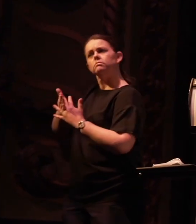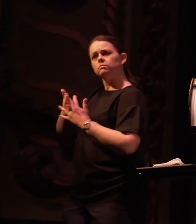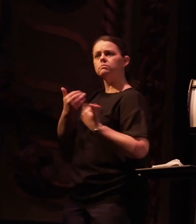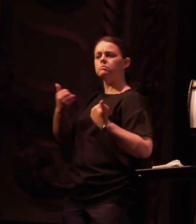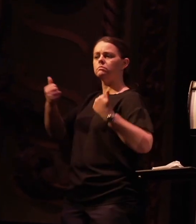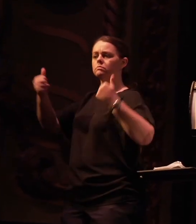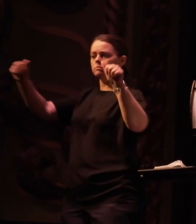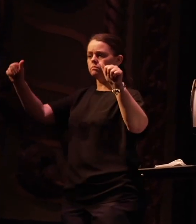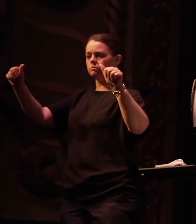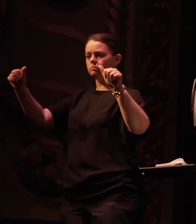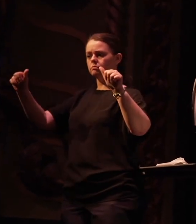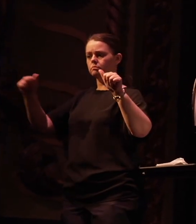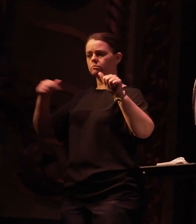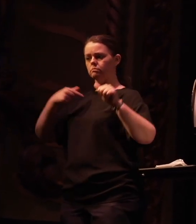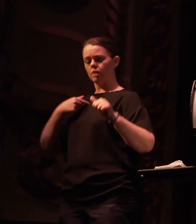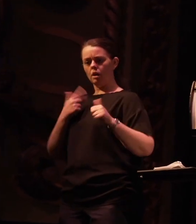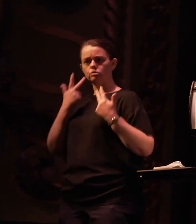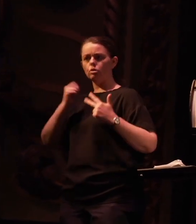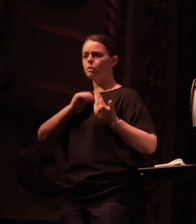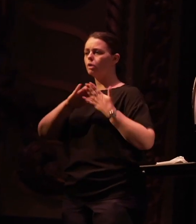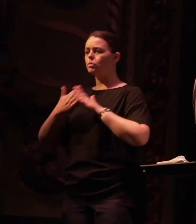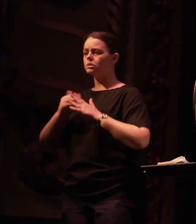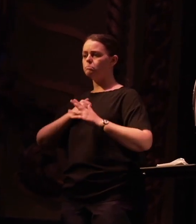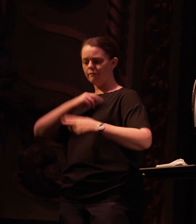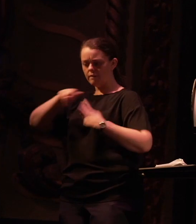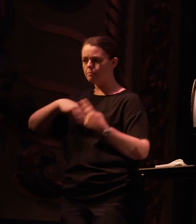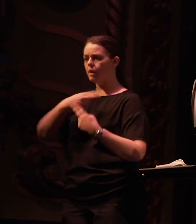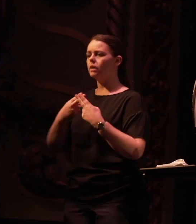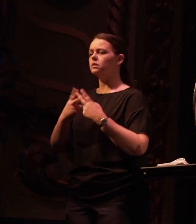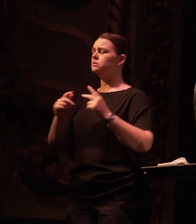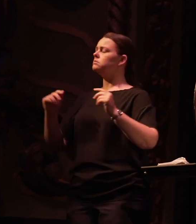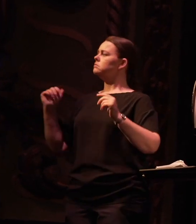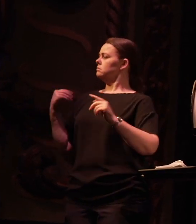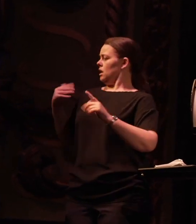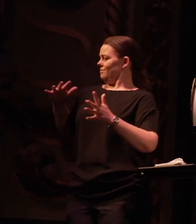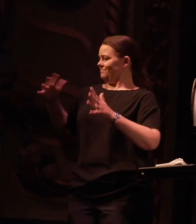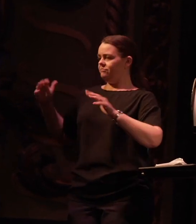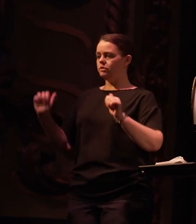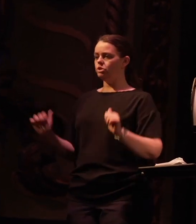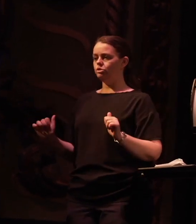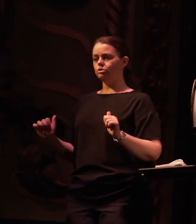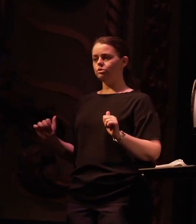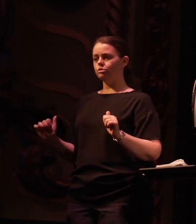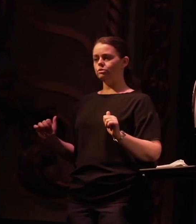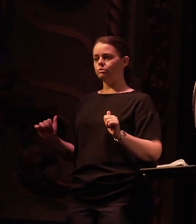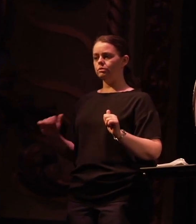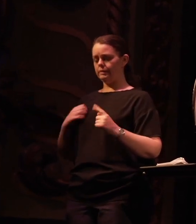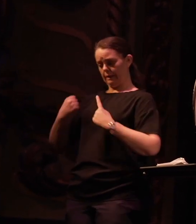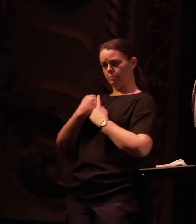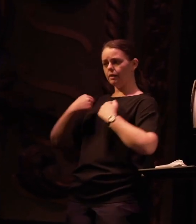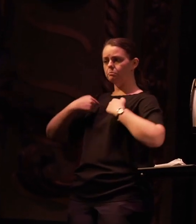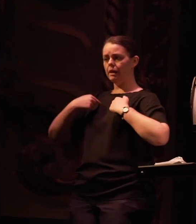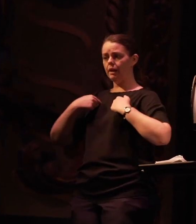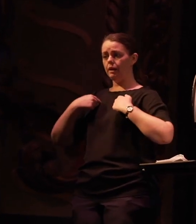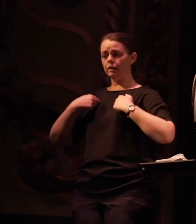my community and in my family. The IGS education and opportunities have not only impacted me, but also in my